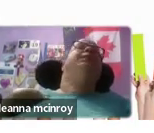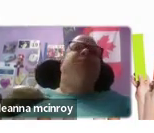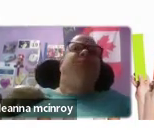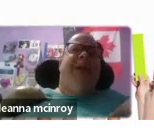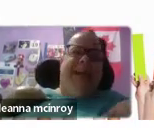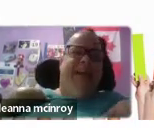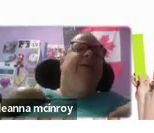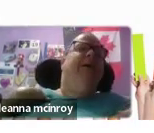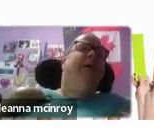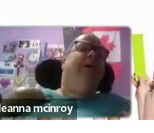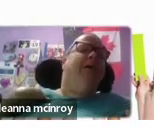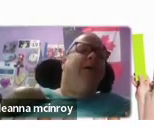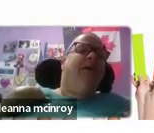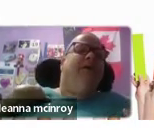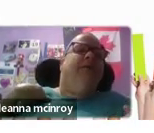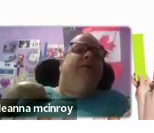me